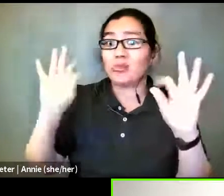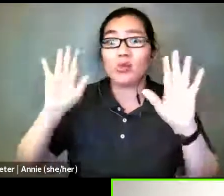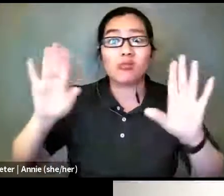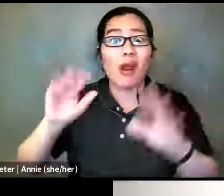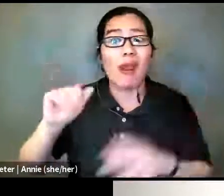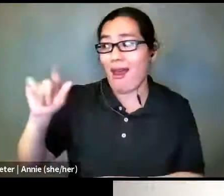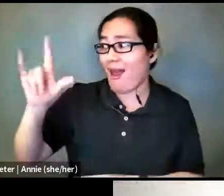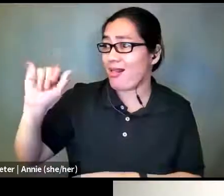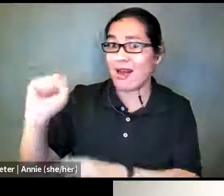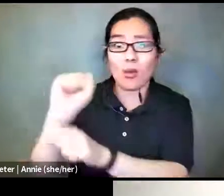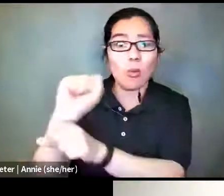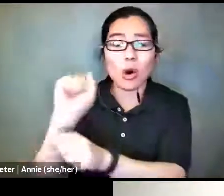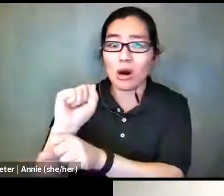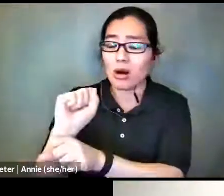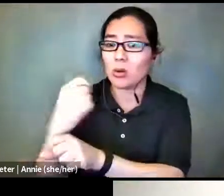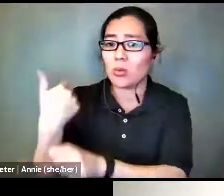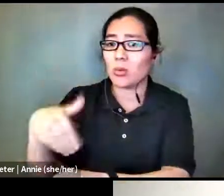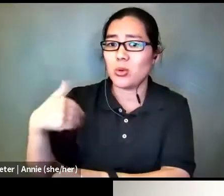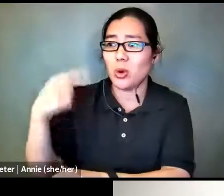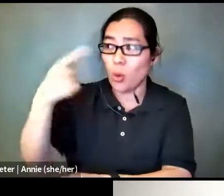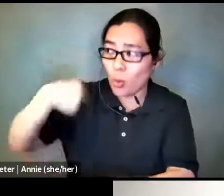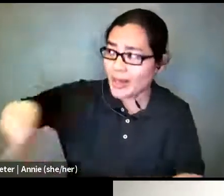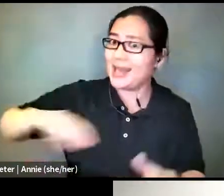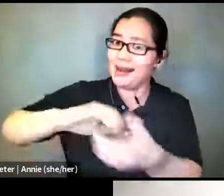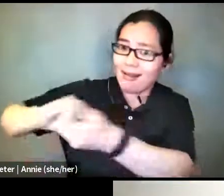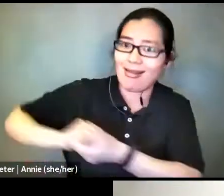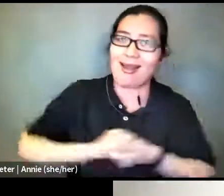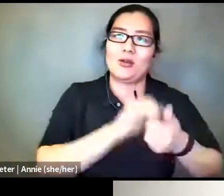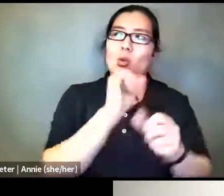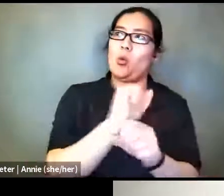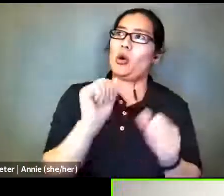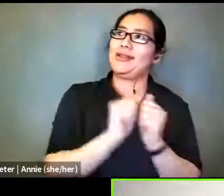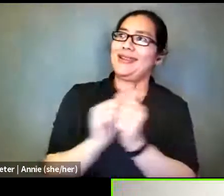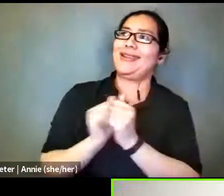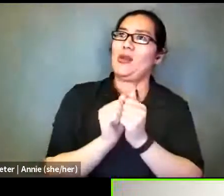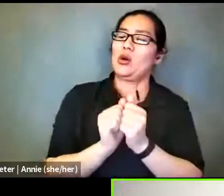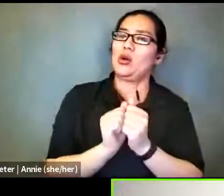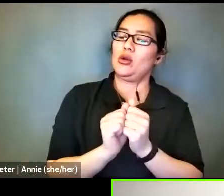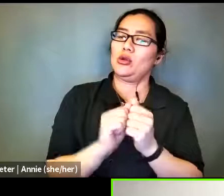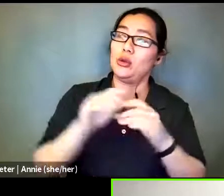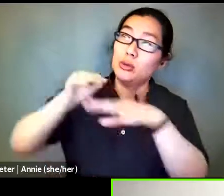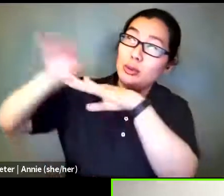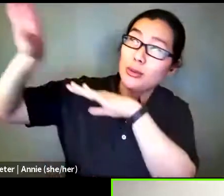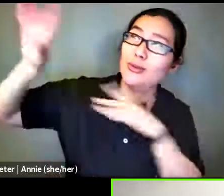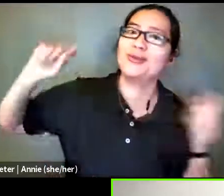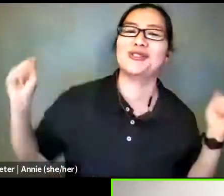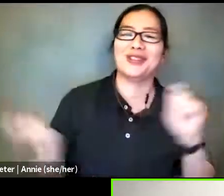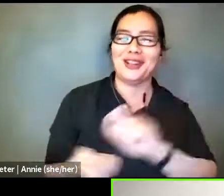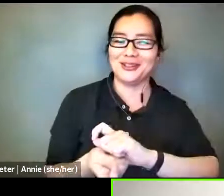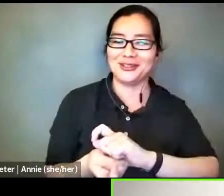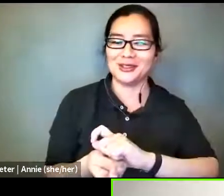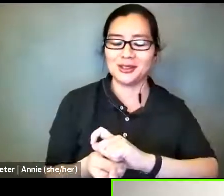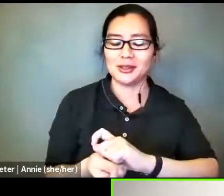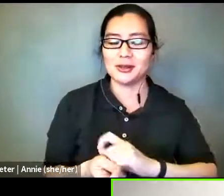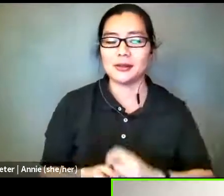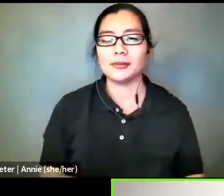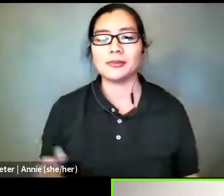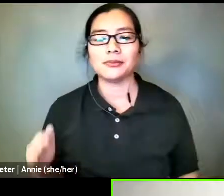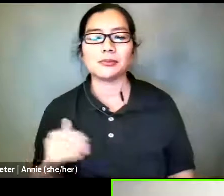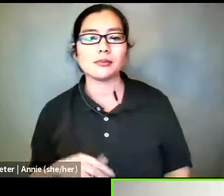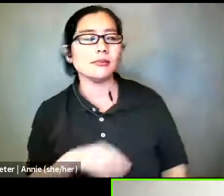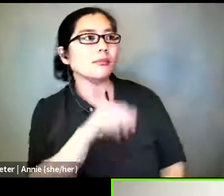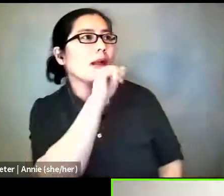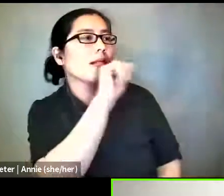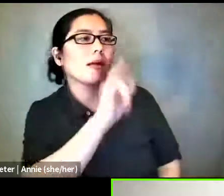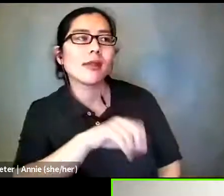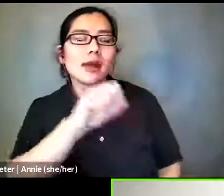of collectively work together to create change. Yeah, I love that, because you said